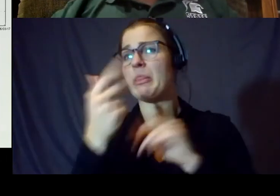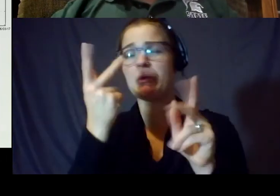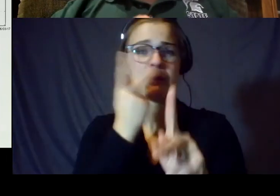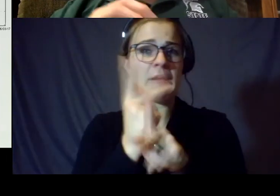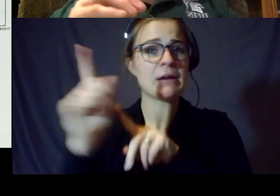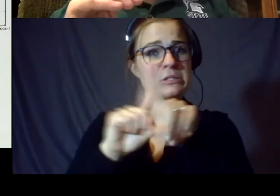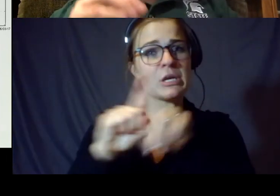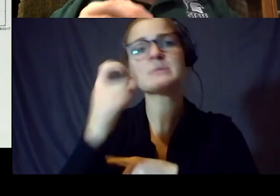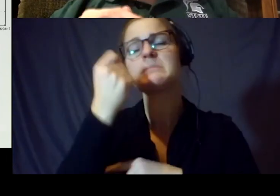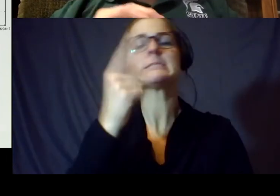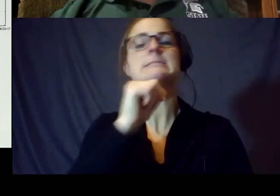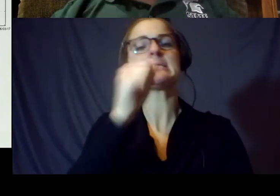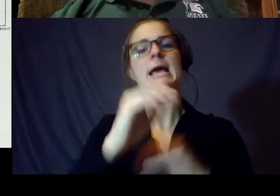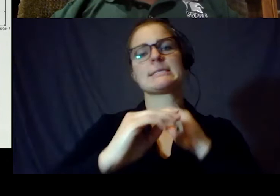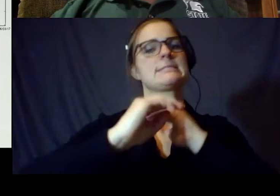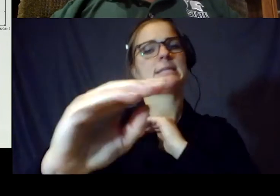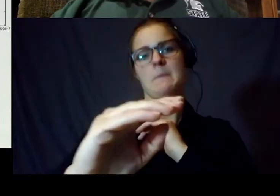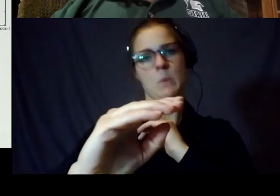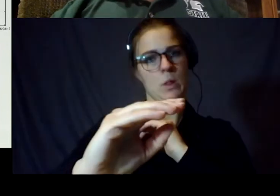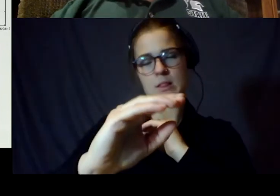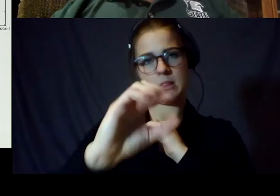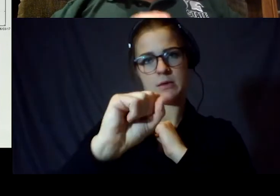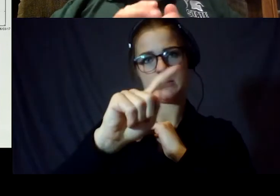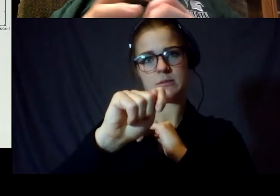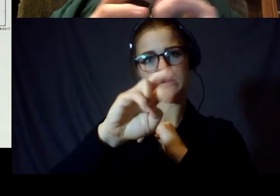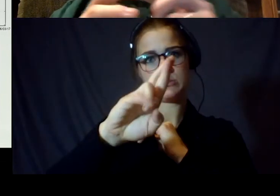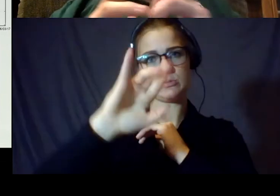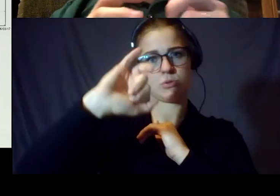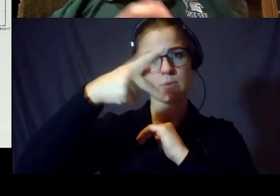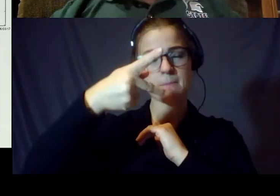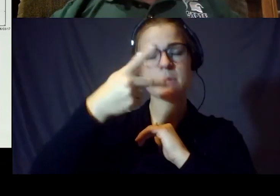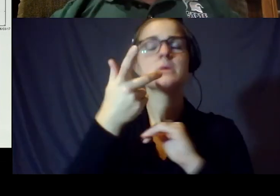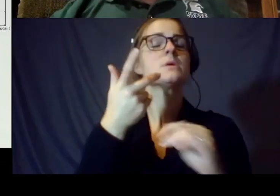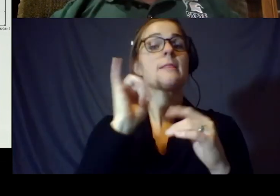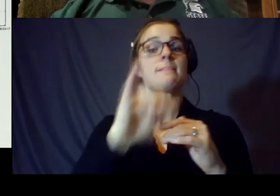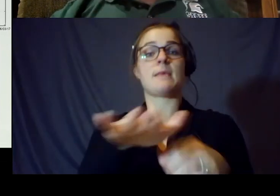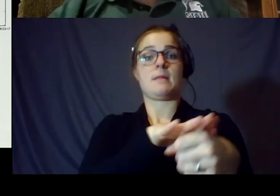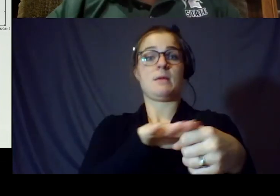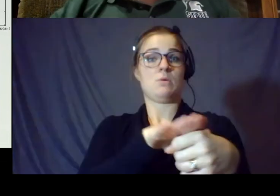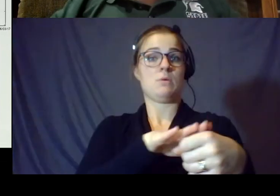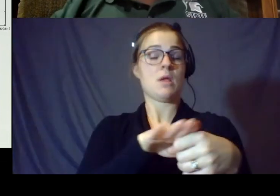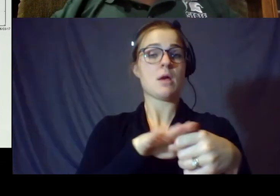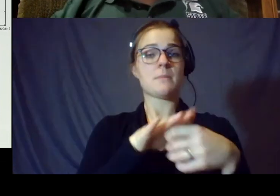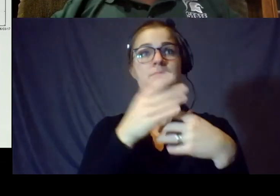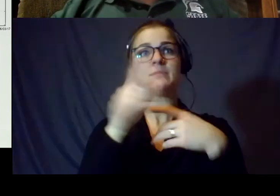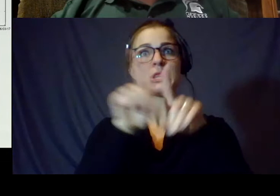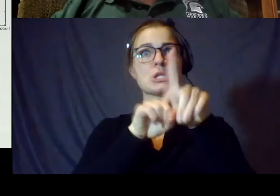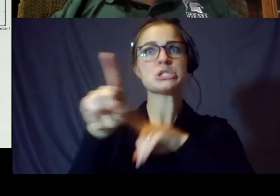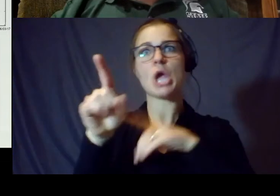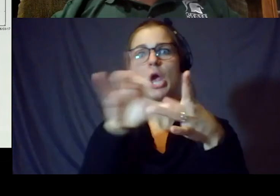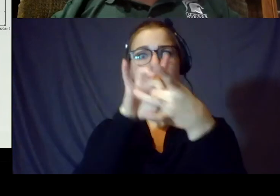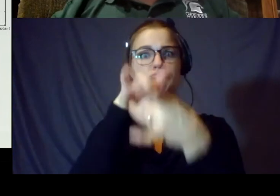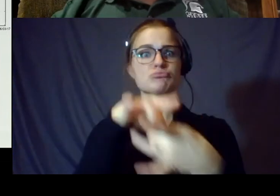strip, where in that region, the harmonics of the stars, I guess, cause them to beat like a